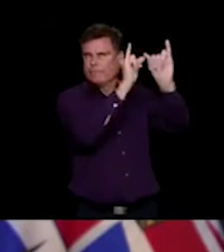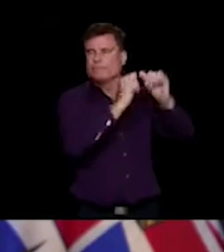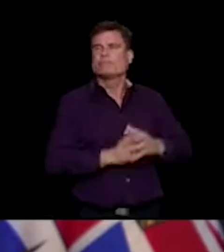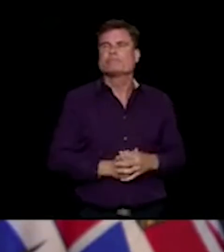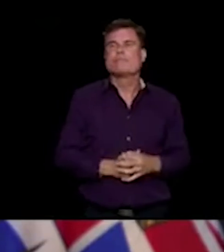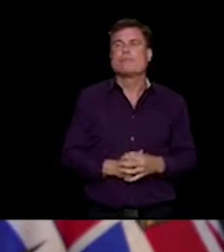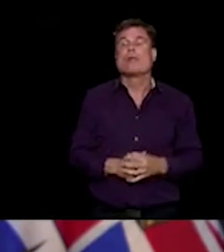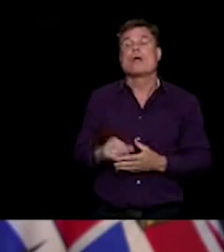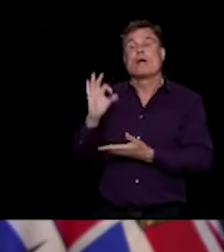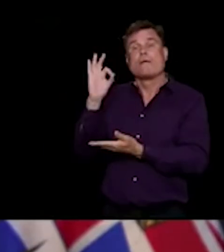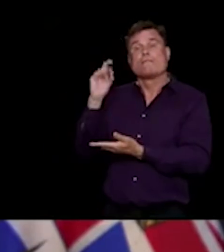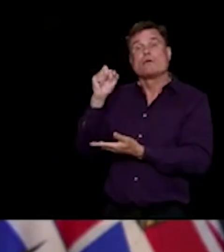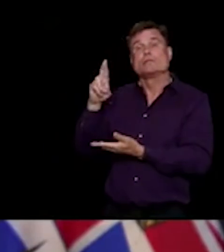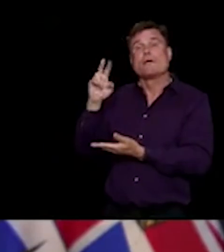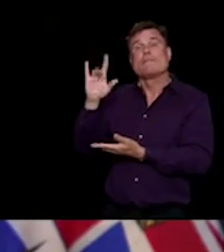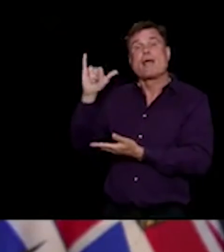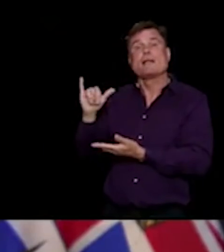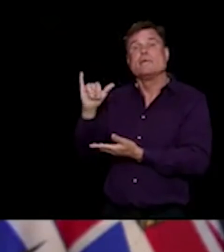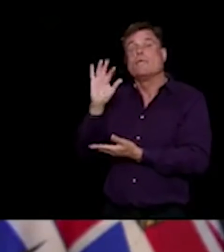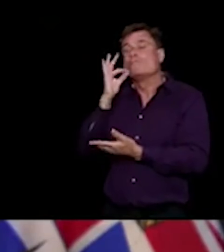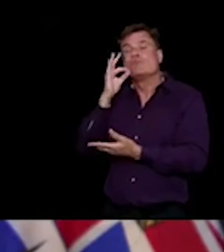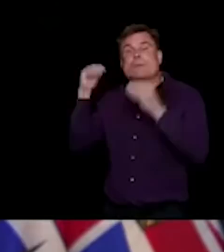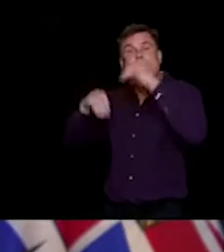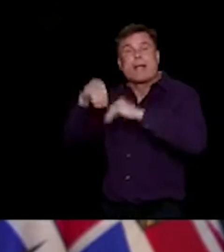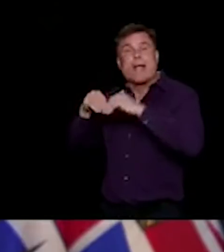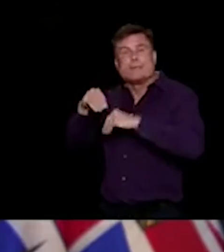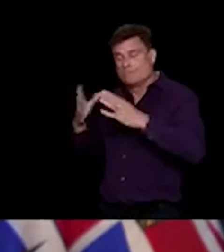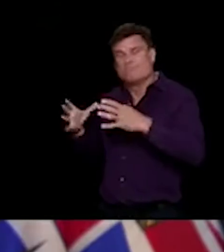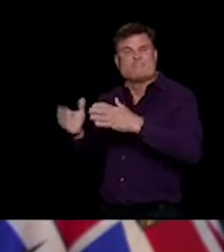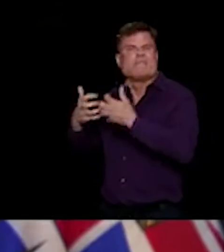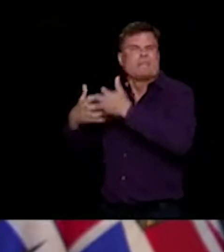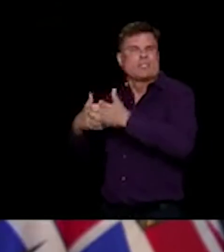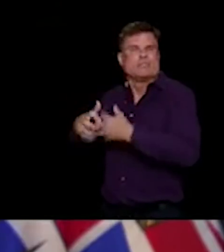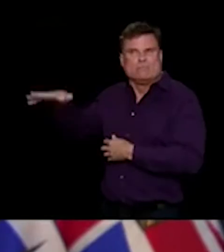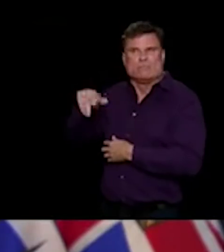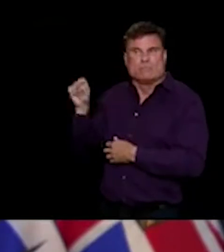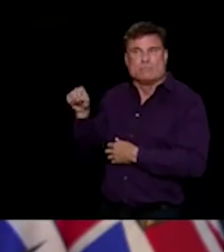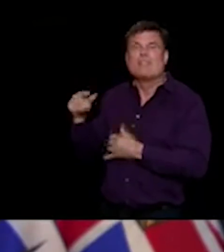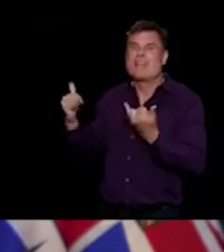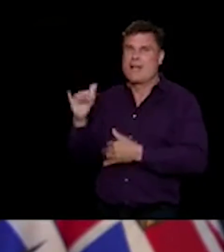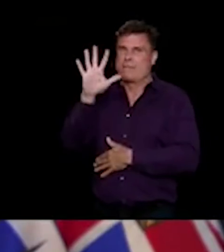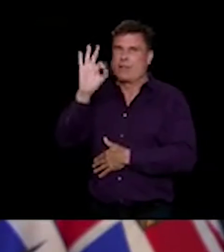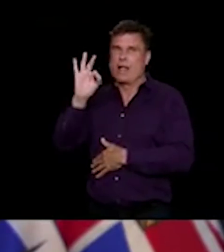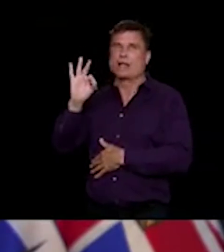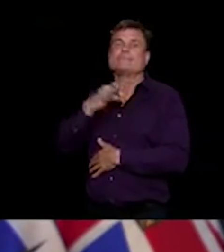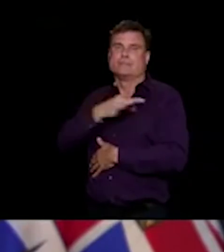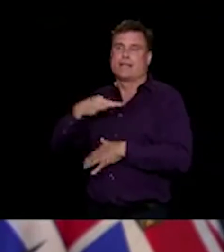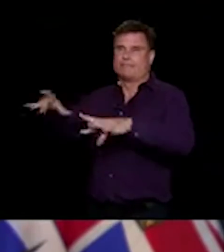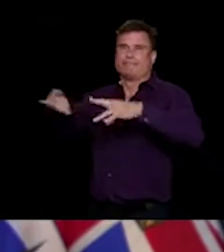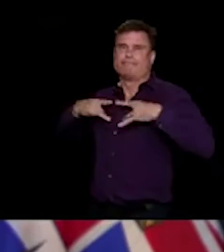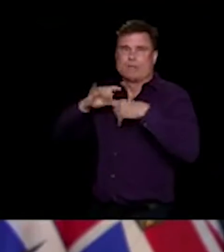with the Fraser Valley Packers, and that again reflects ongoing investigation in that